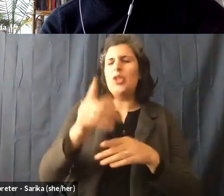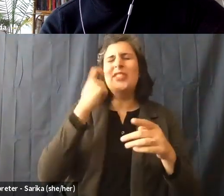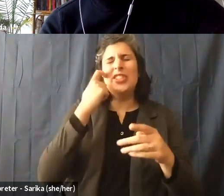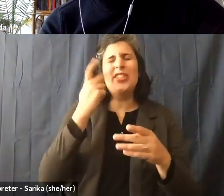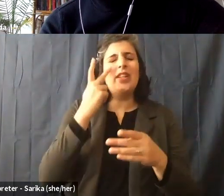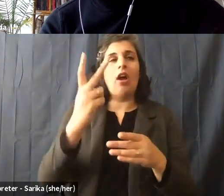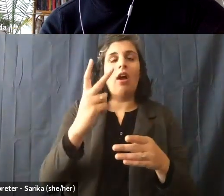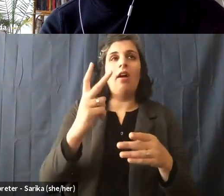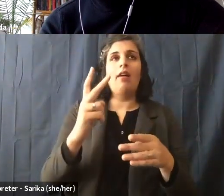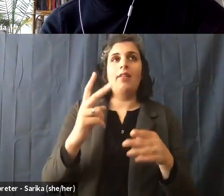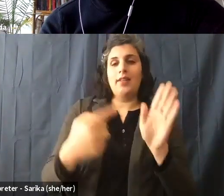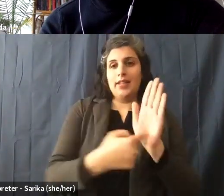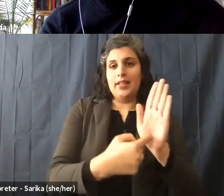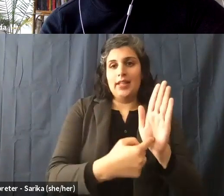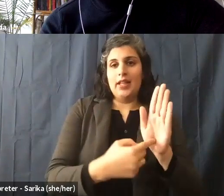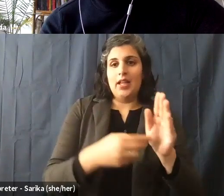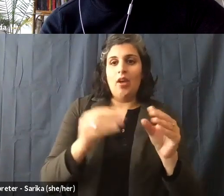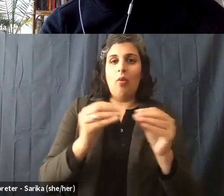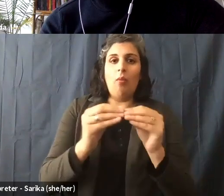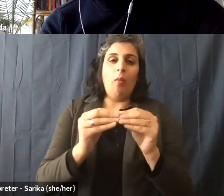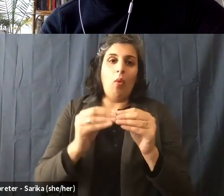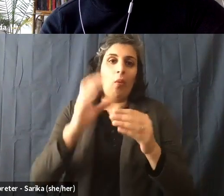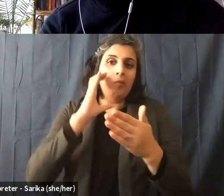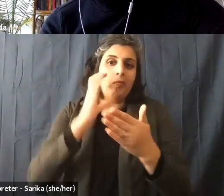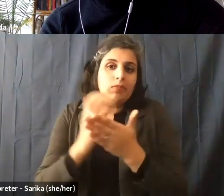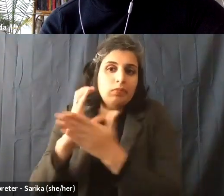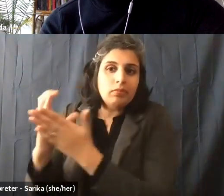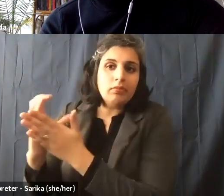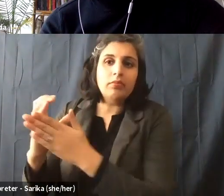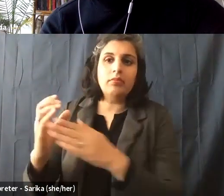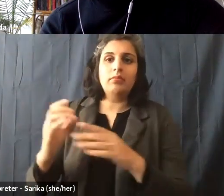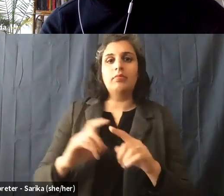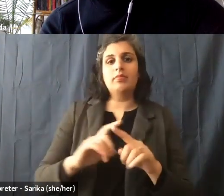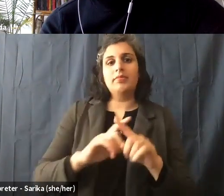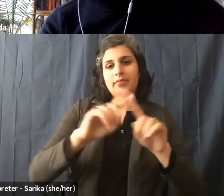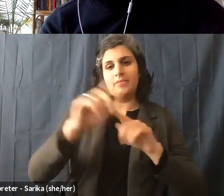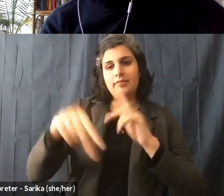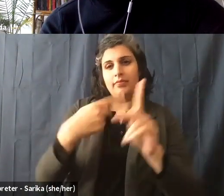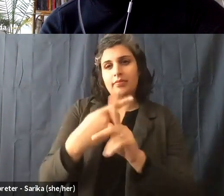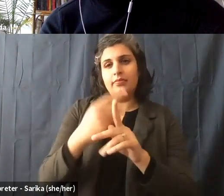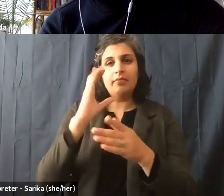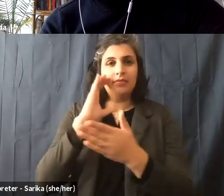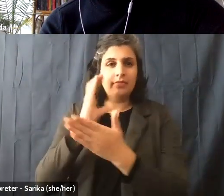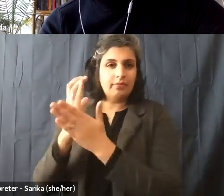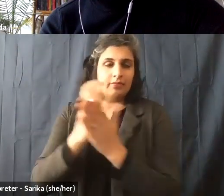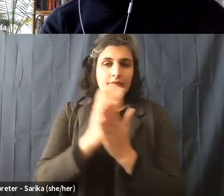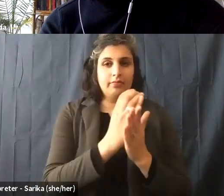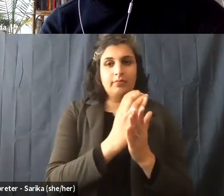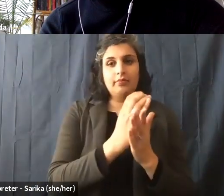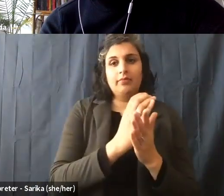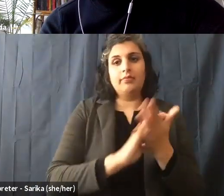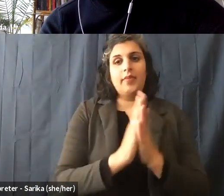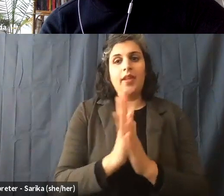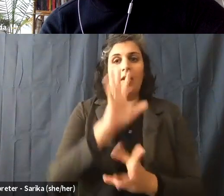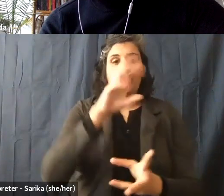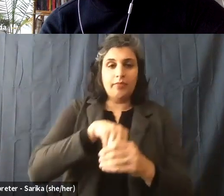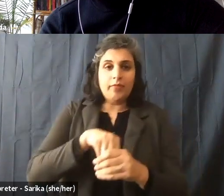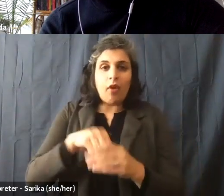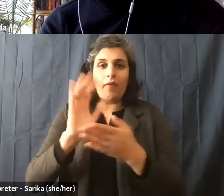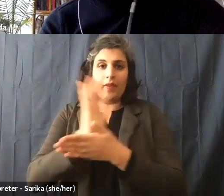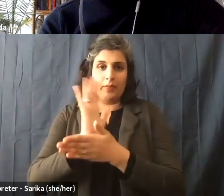layering of more images and various forms of images that become part of the film.